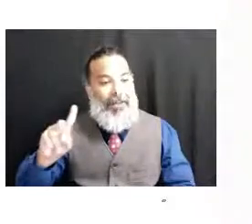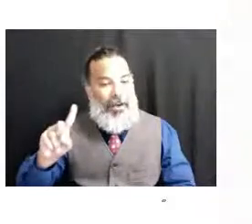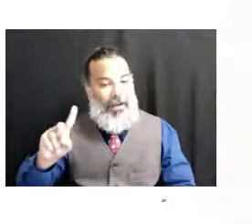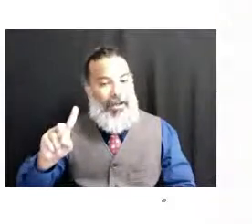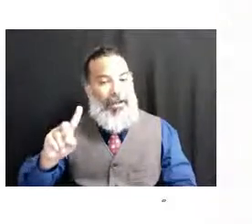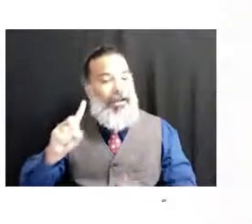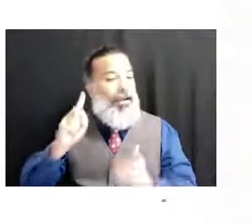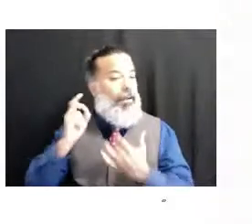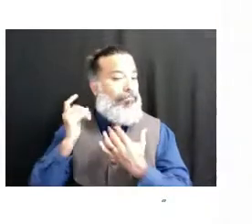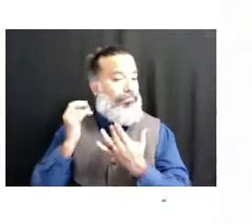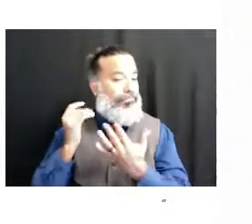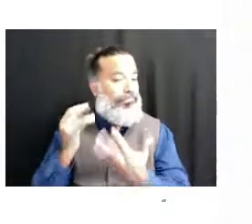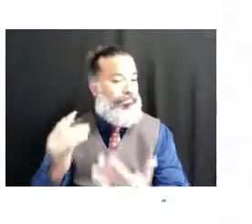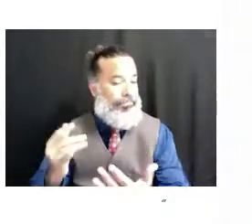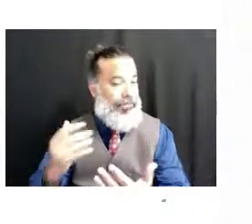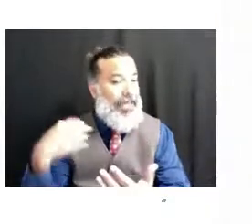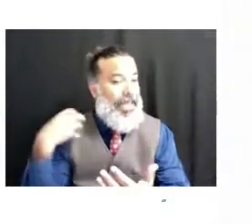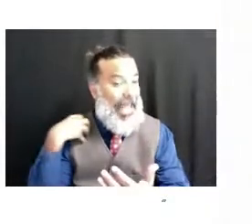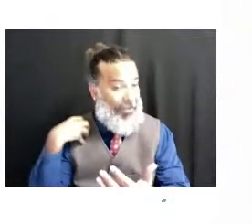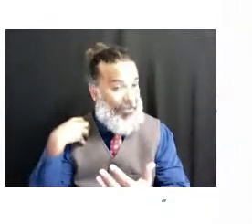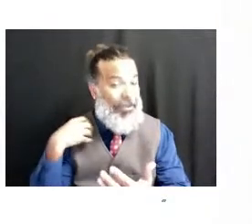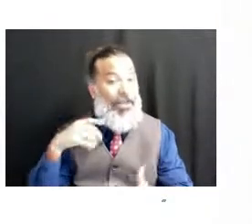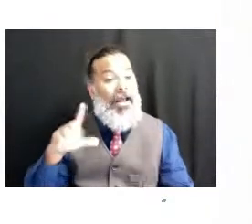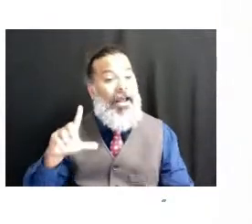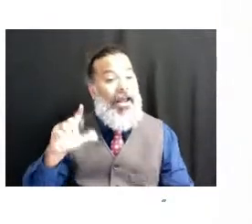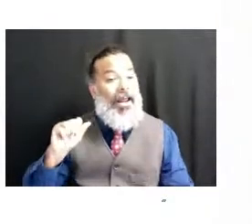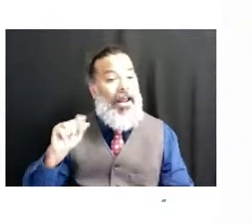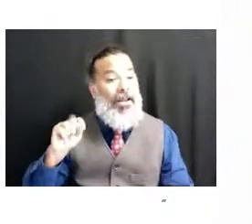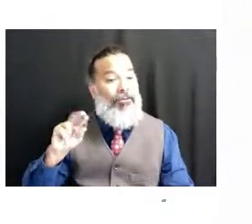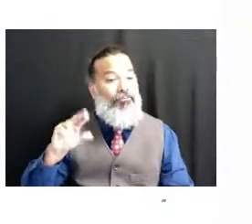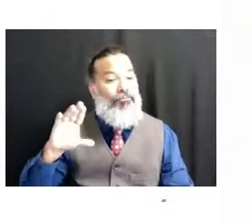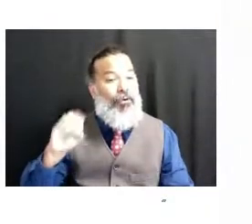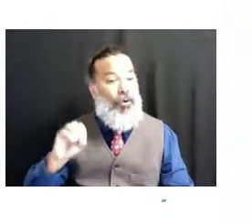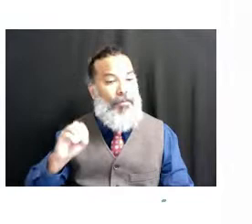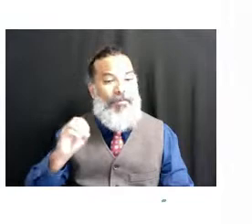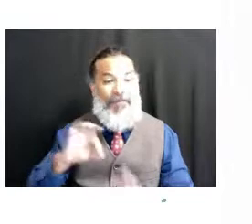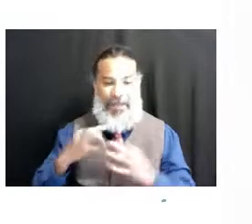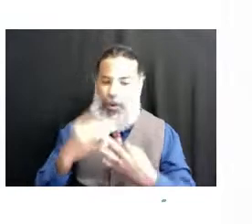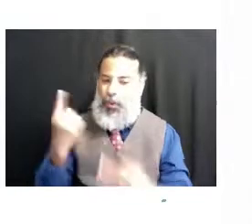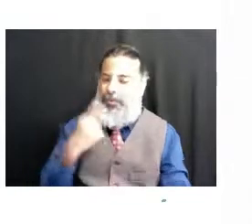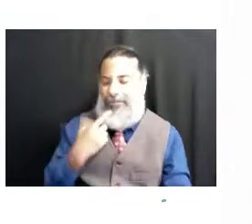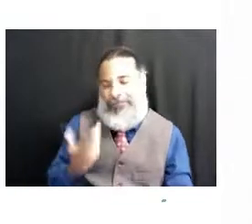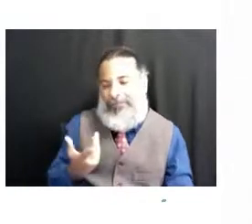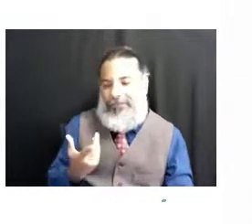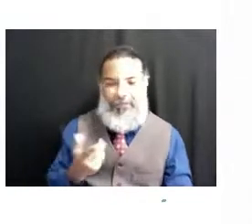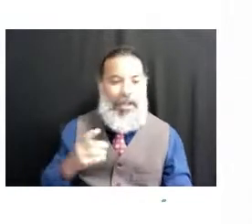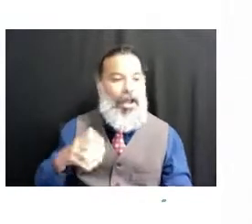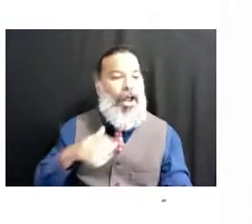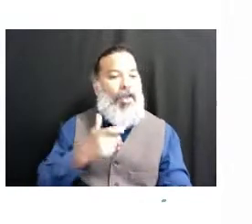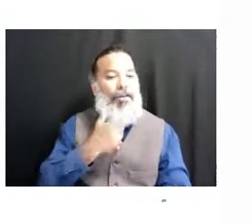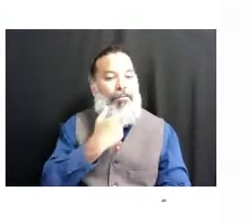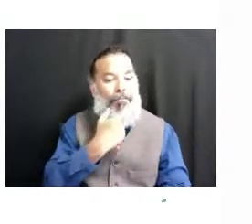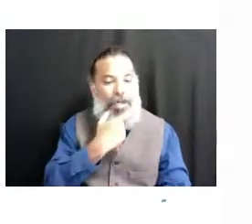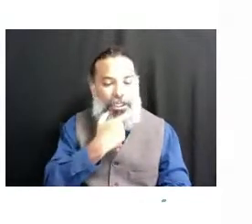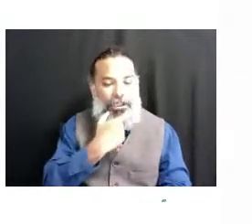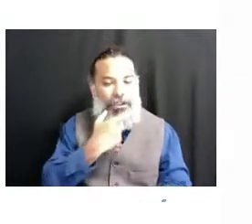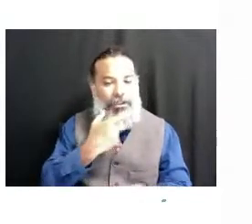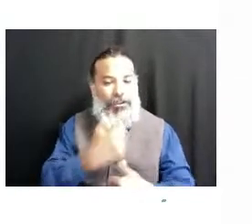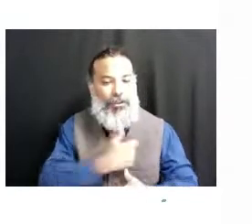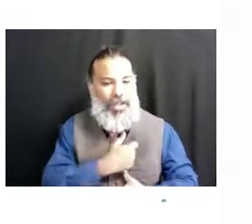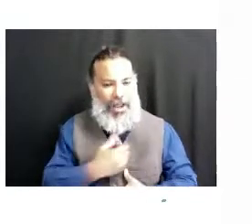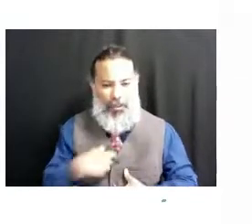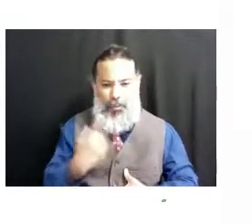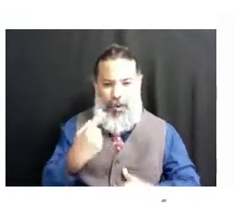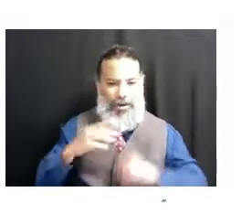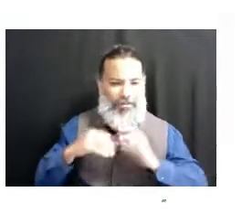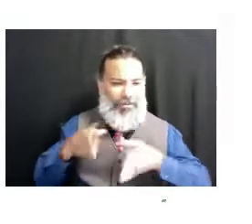the Capitol. The Latrobe family always said that the British soldiers said there was only one building